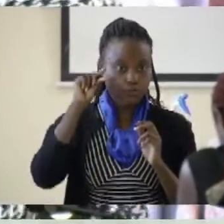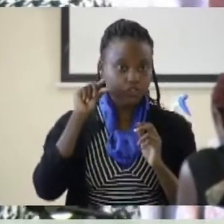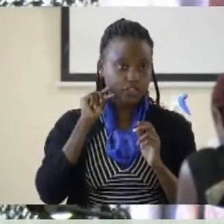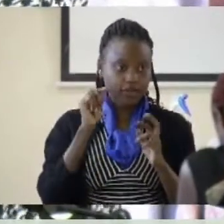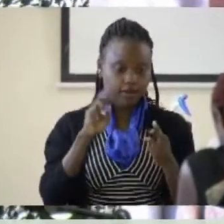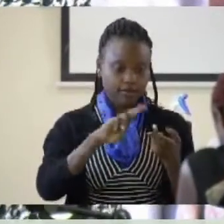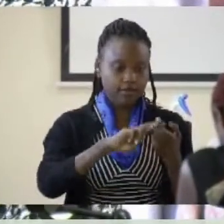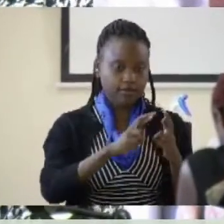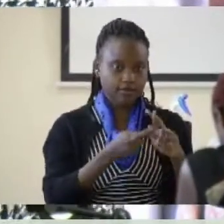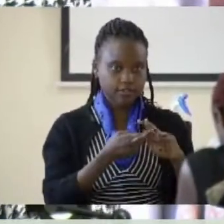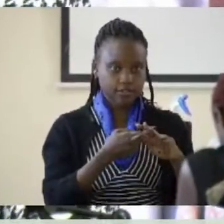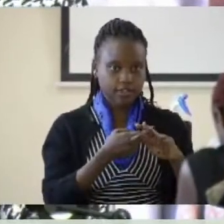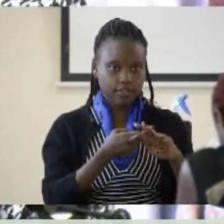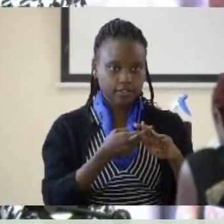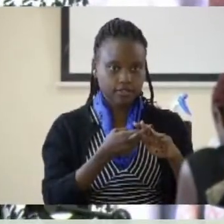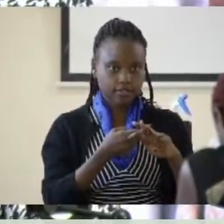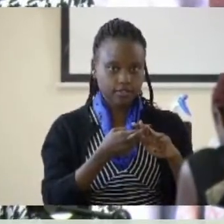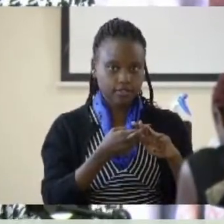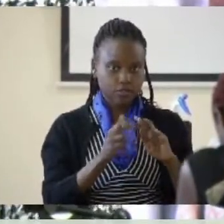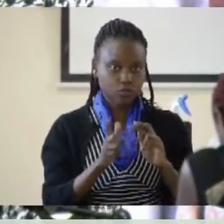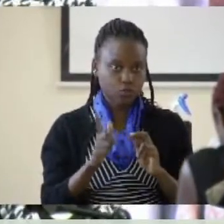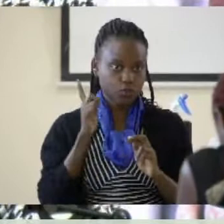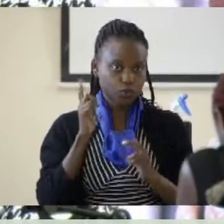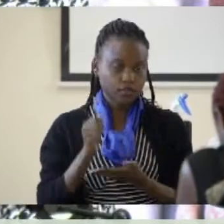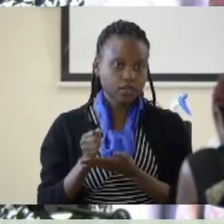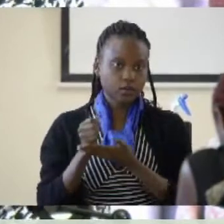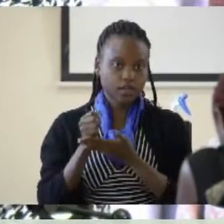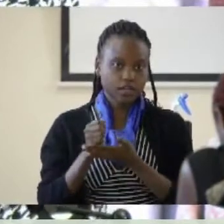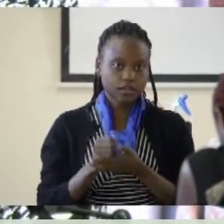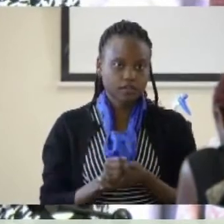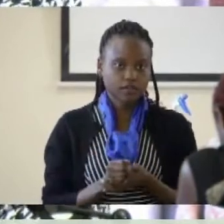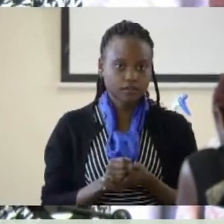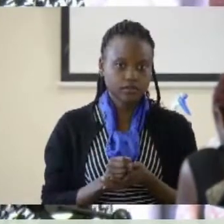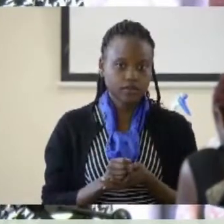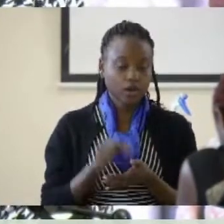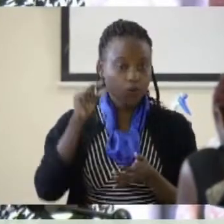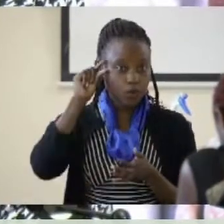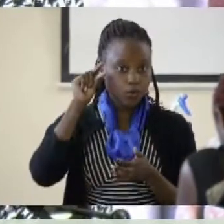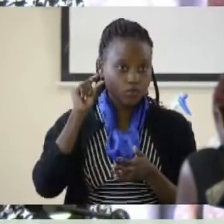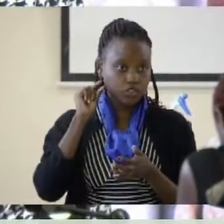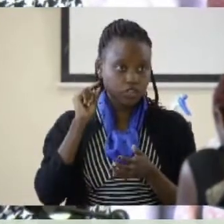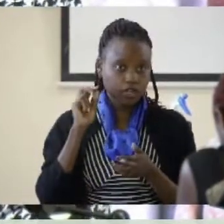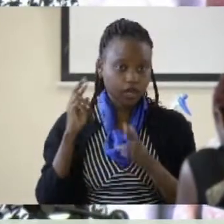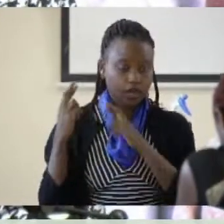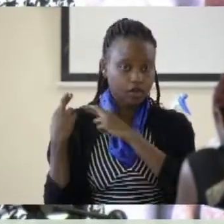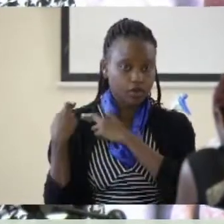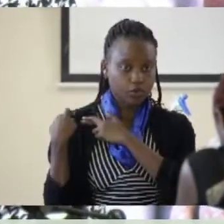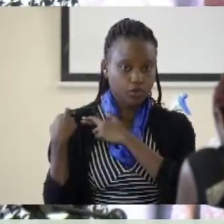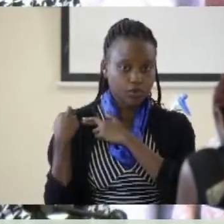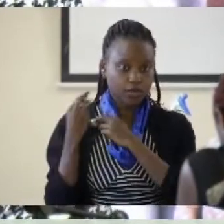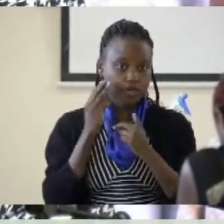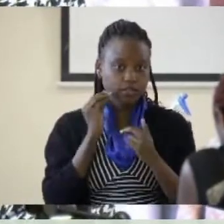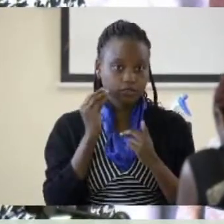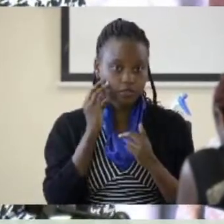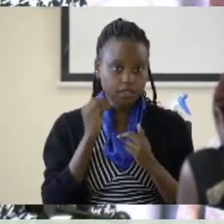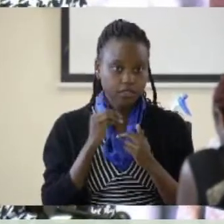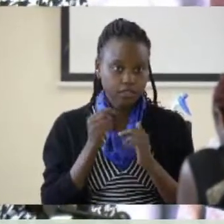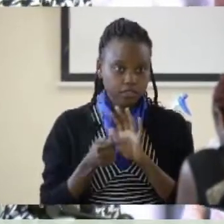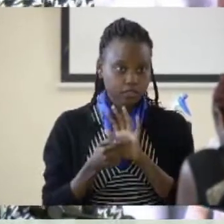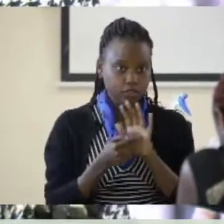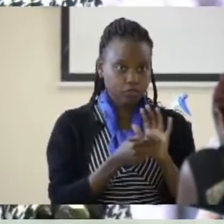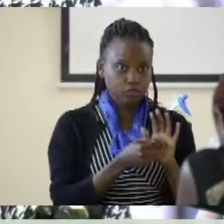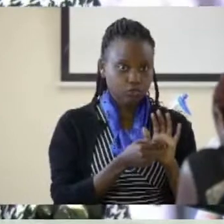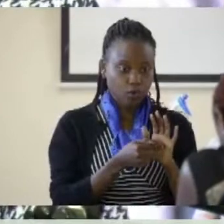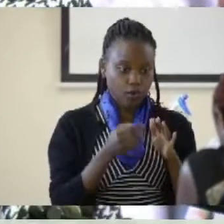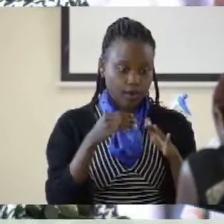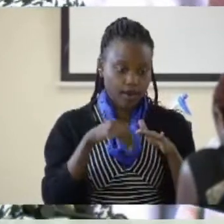relates to legal aid. Now, gender role and experiences determine our access to resources,